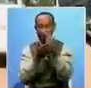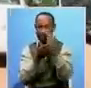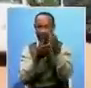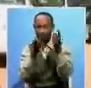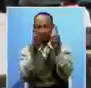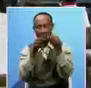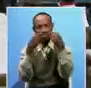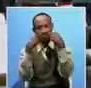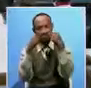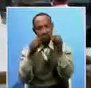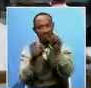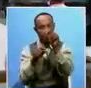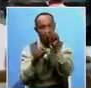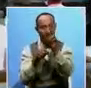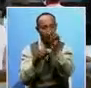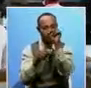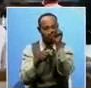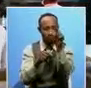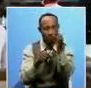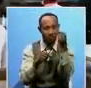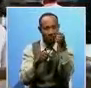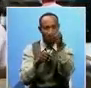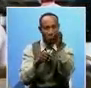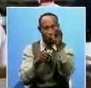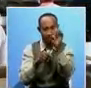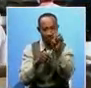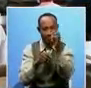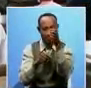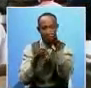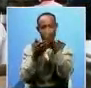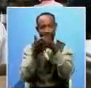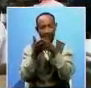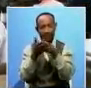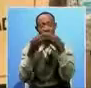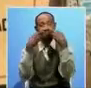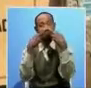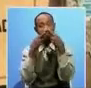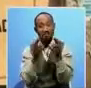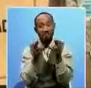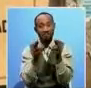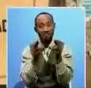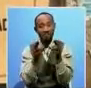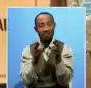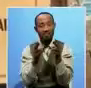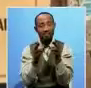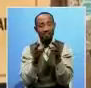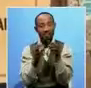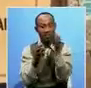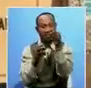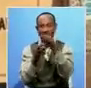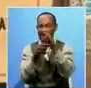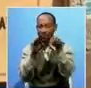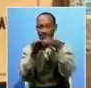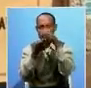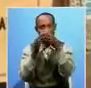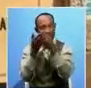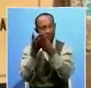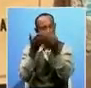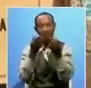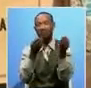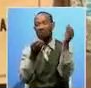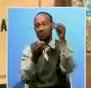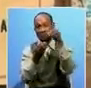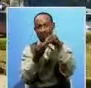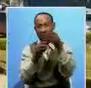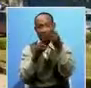the 2021 General Certificate of Education GCE examination results that the national failure rate has increased